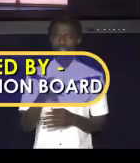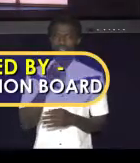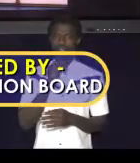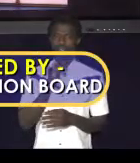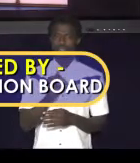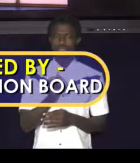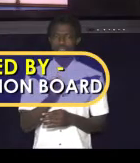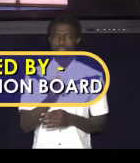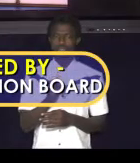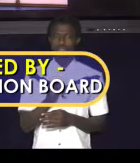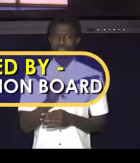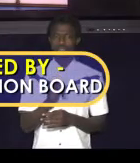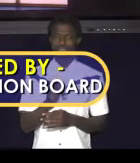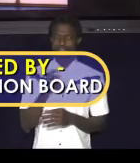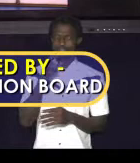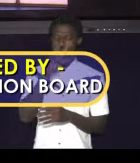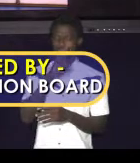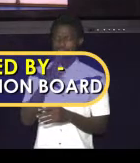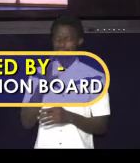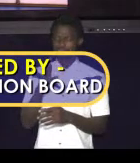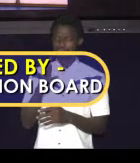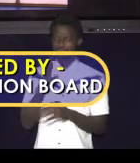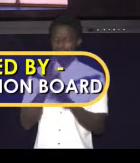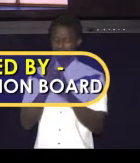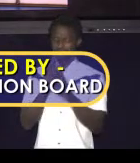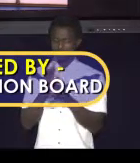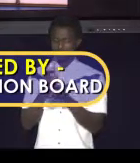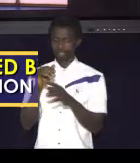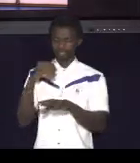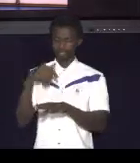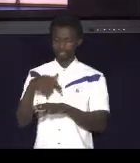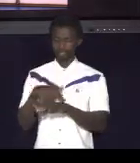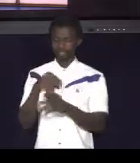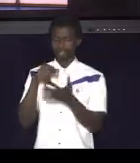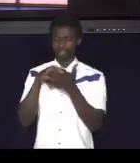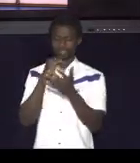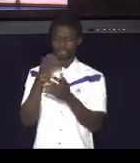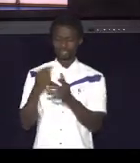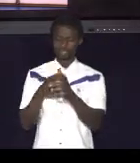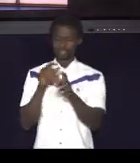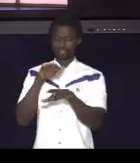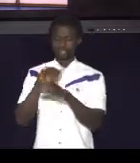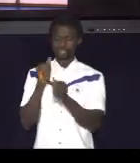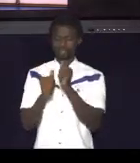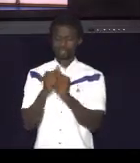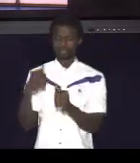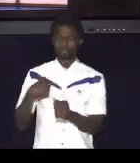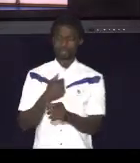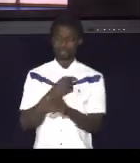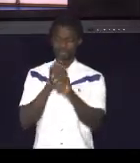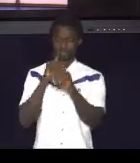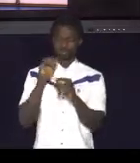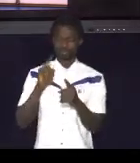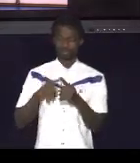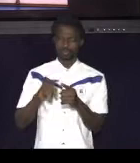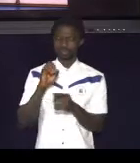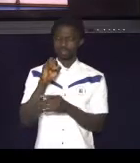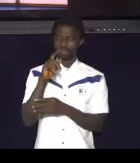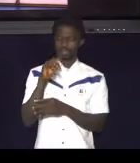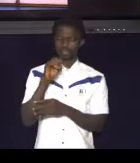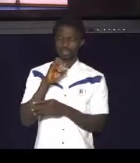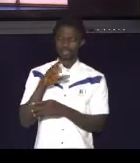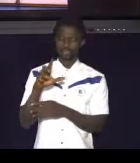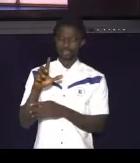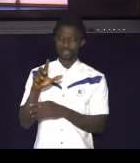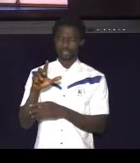one is this reaction time. This is the speed at which we respond to an external